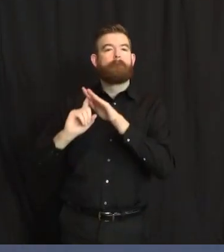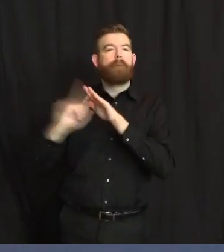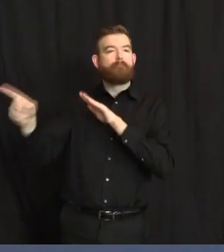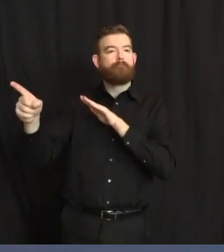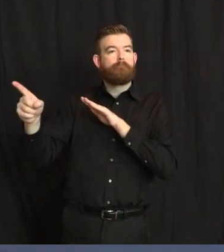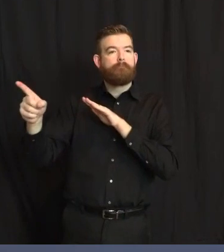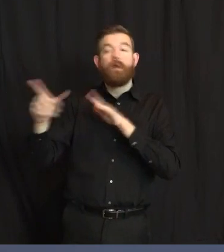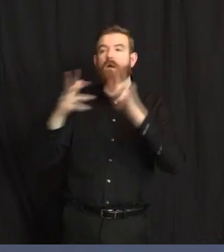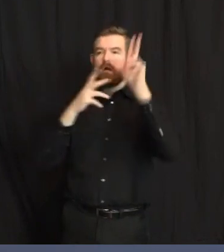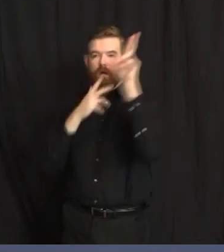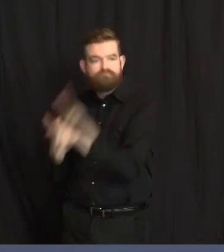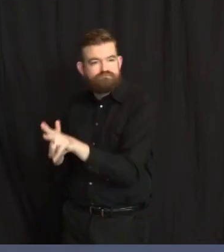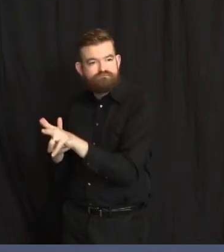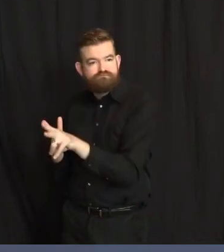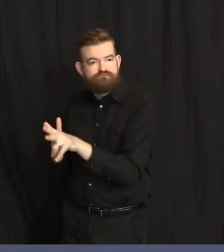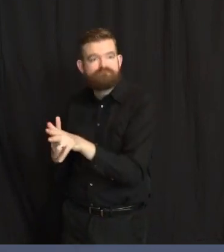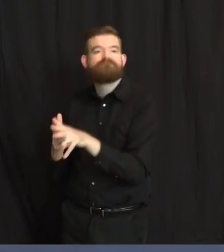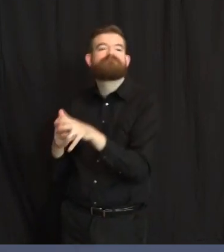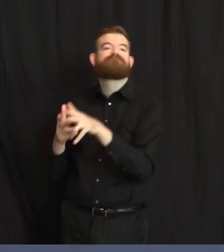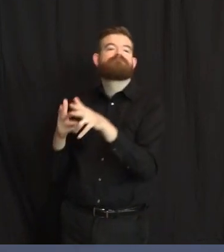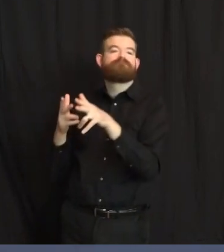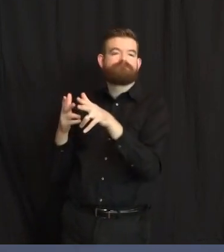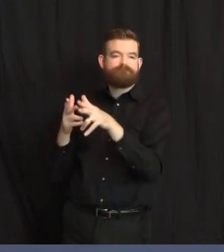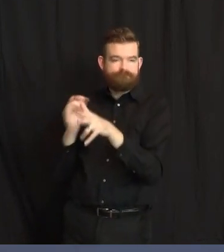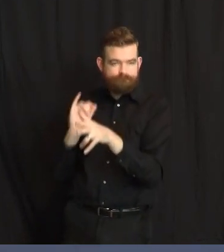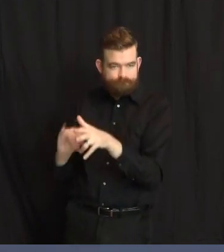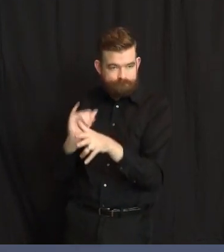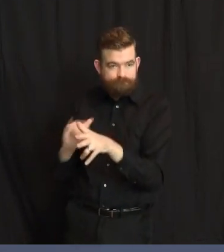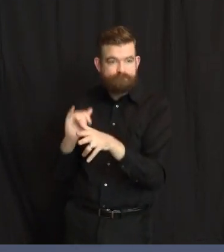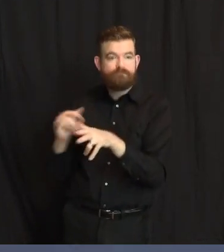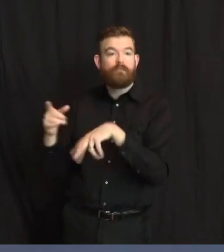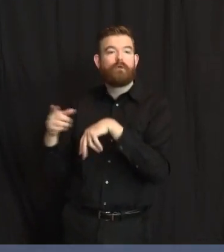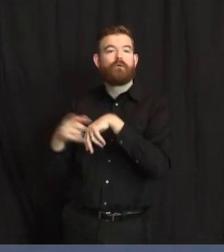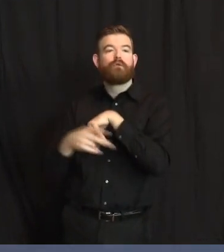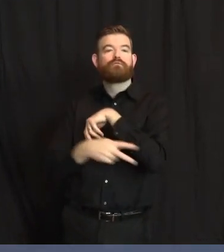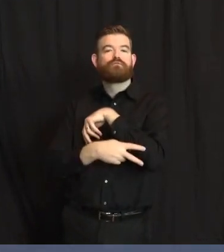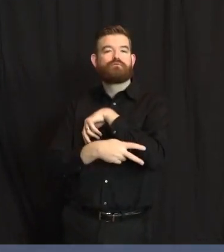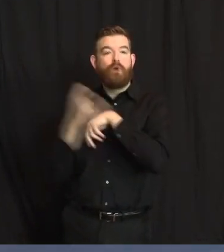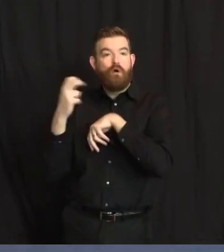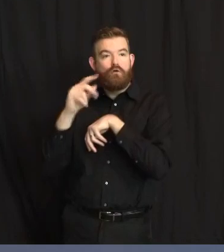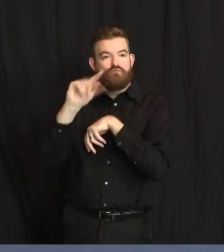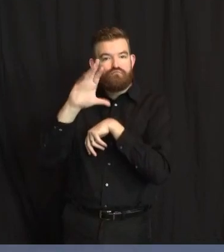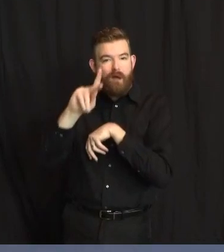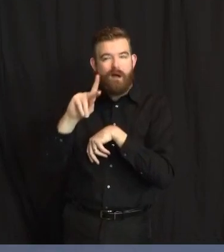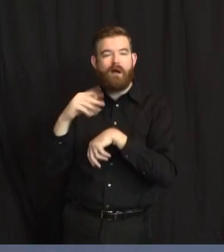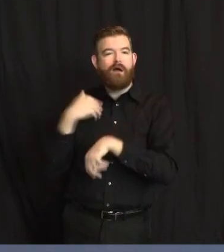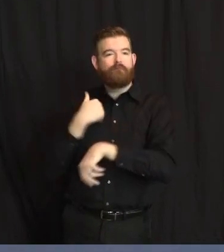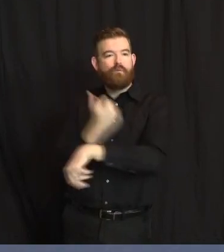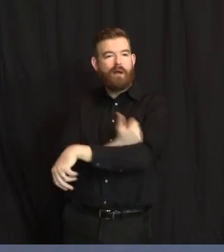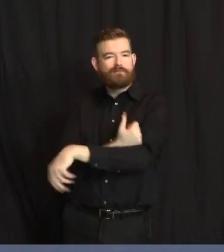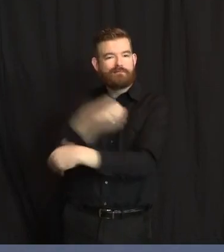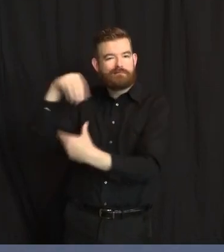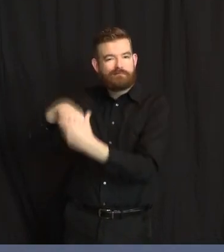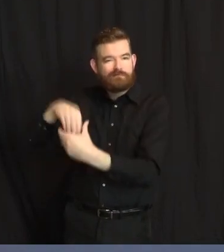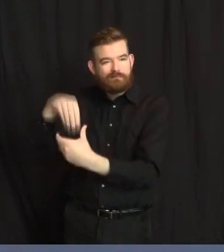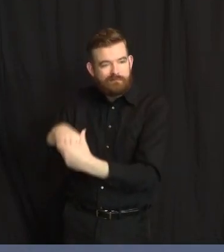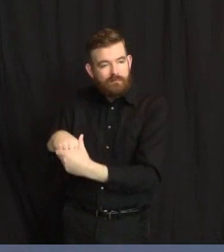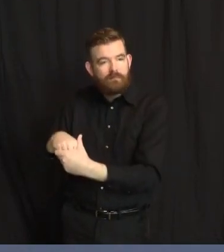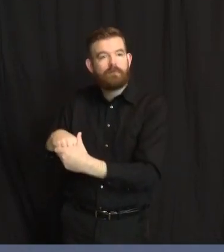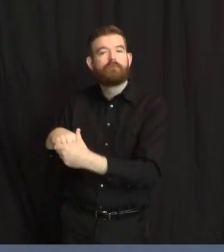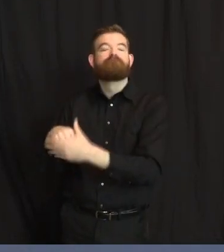narcotics, and also determined that the truck that he was in was stolen out of Newark. Newark Police Department issued 51